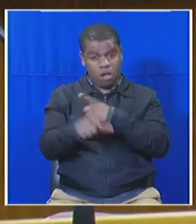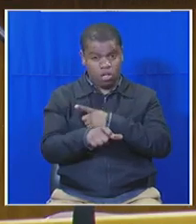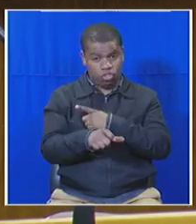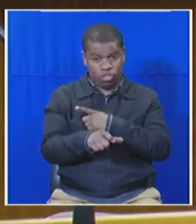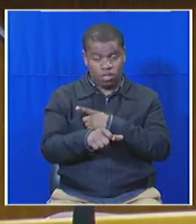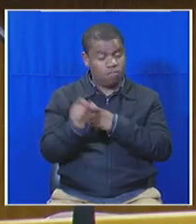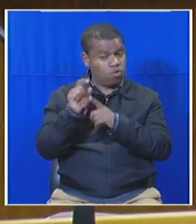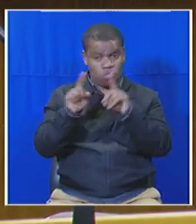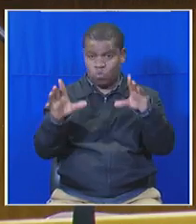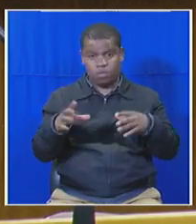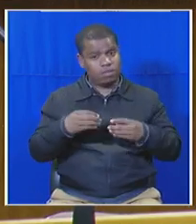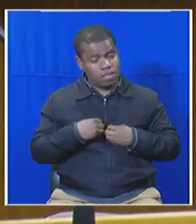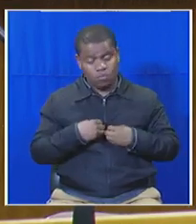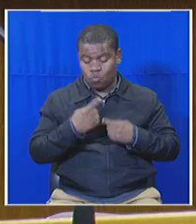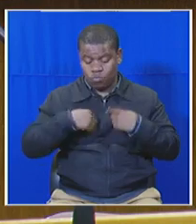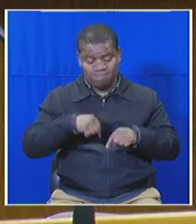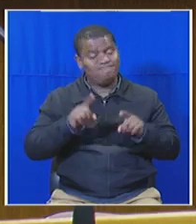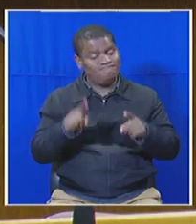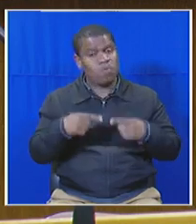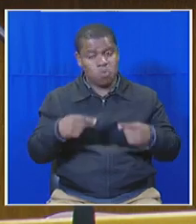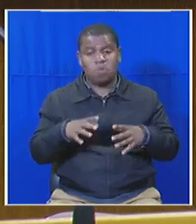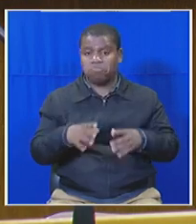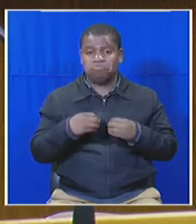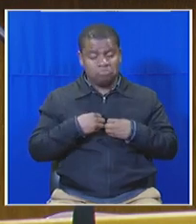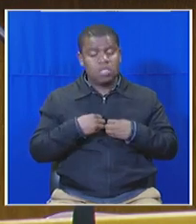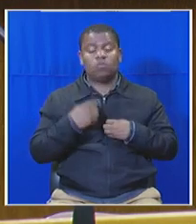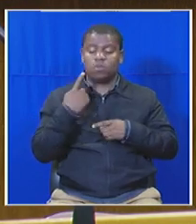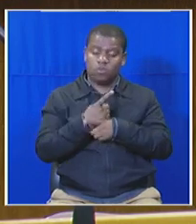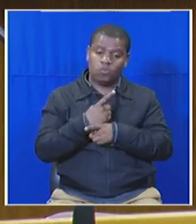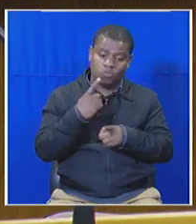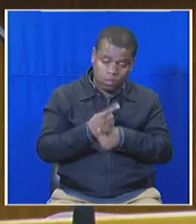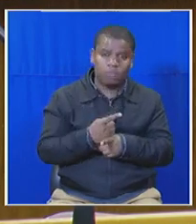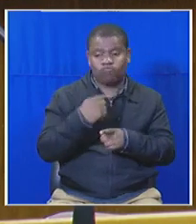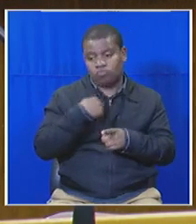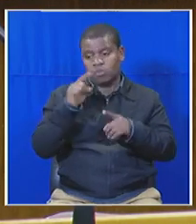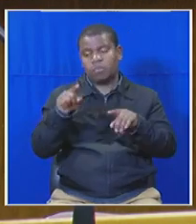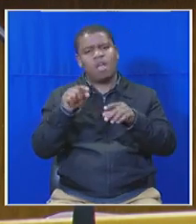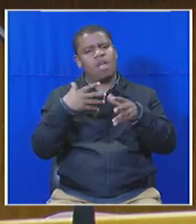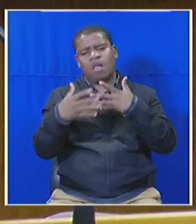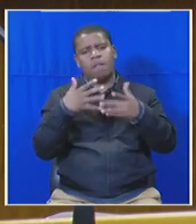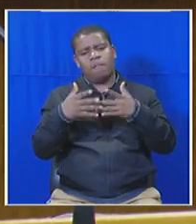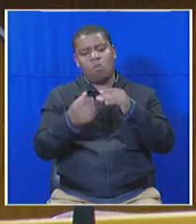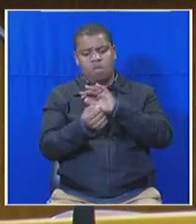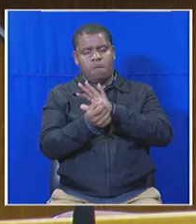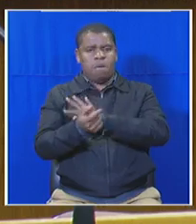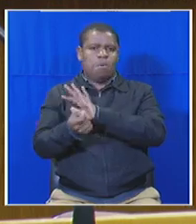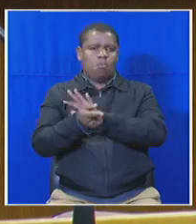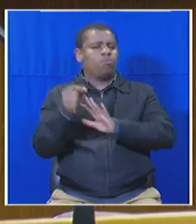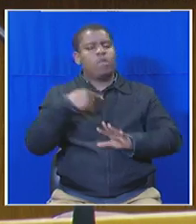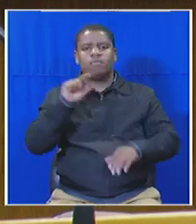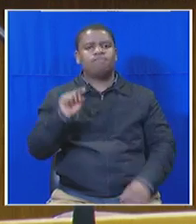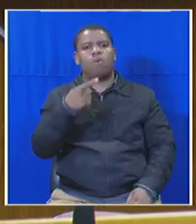sohlala siphikisana neziphakamiso ezifundwa kule ndlu. Izolo oku umongameli we-EFF noyi-Commander-in-Chief Julius